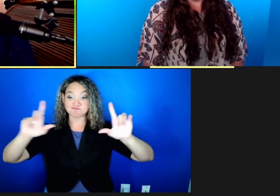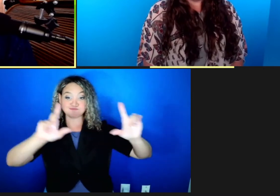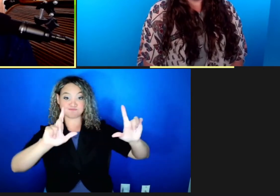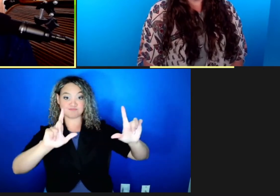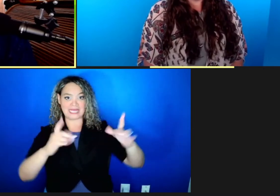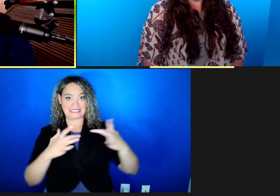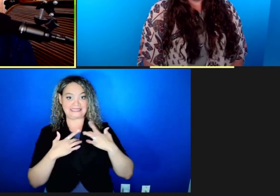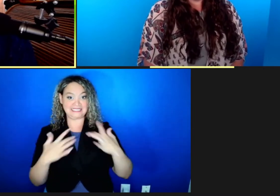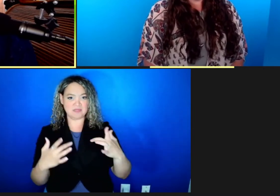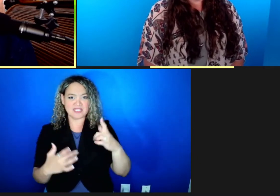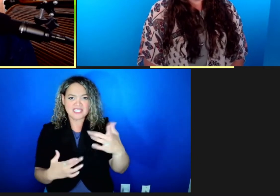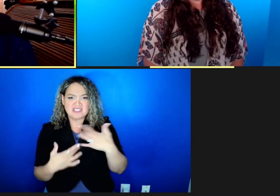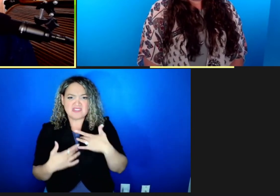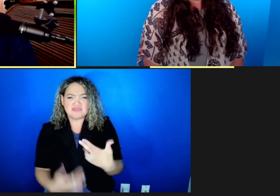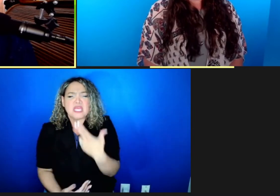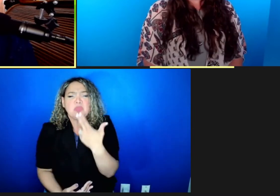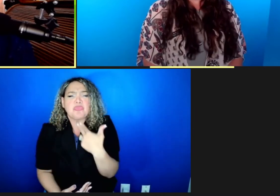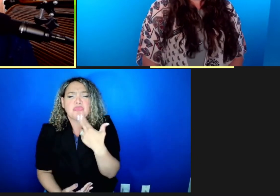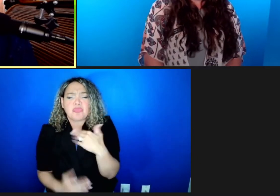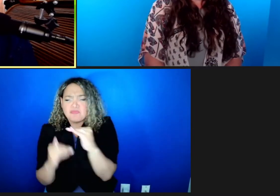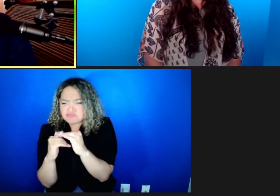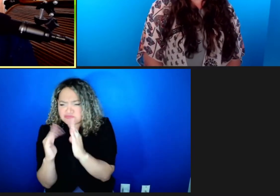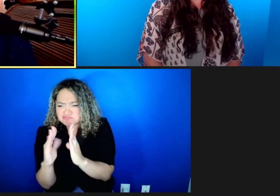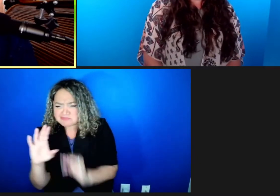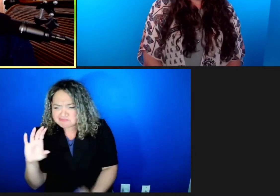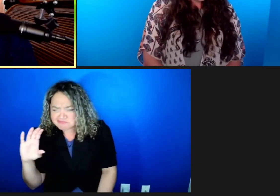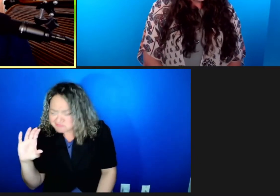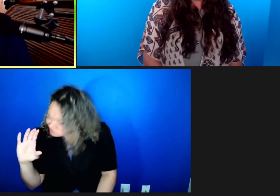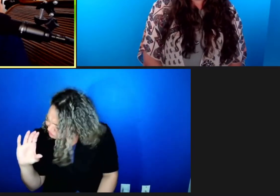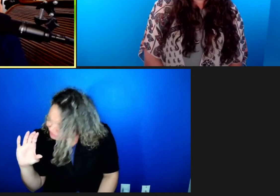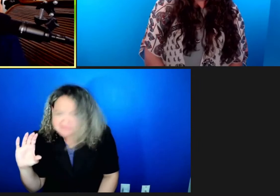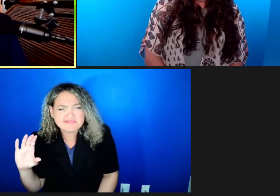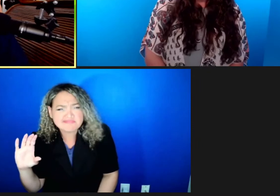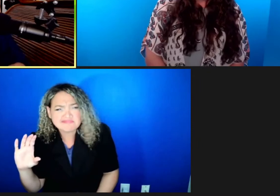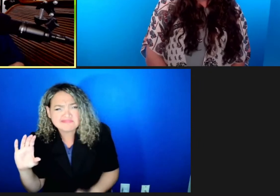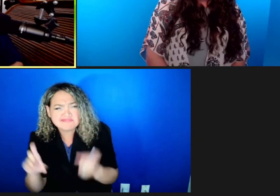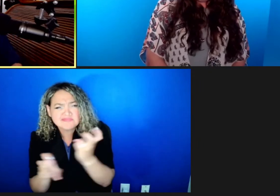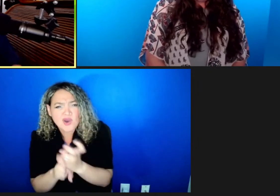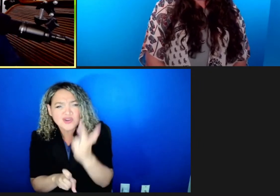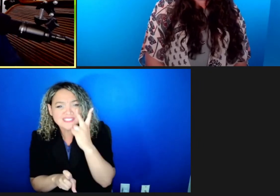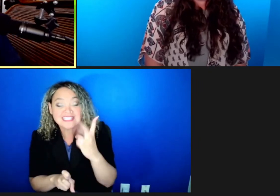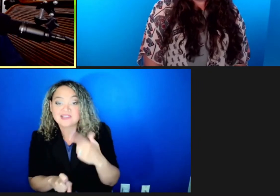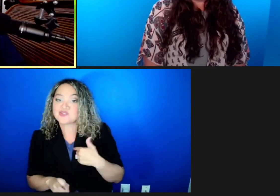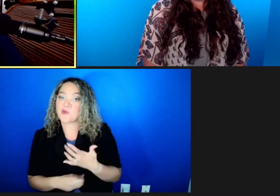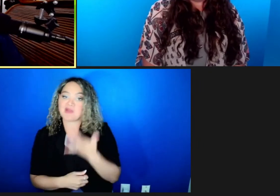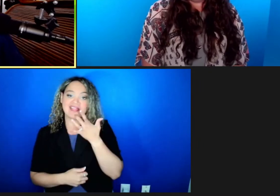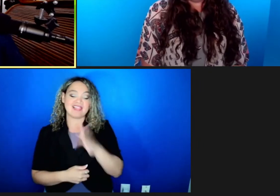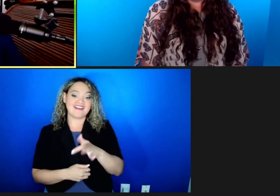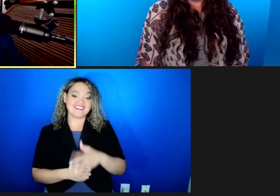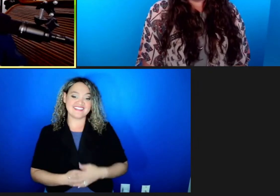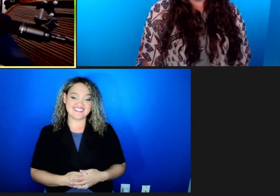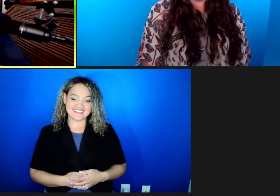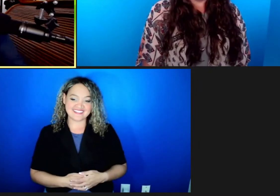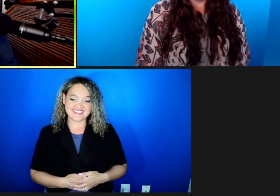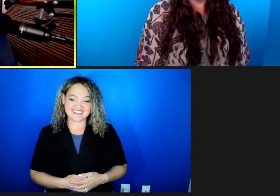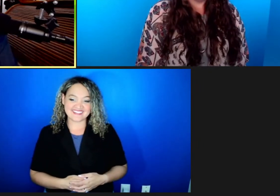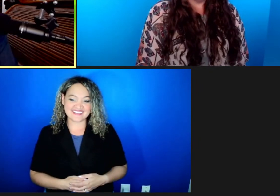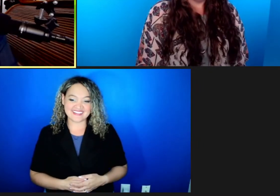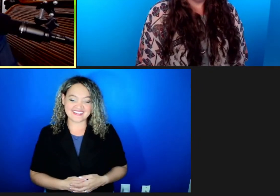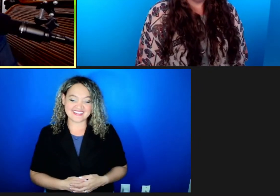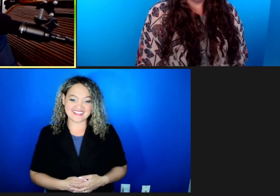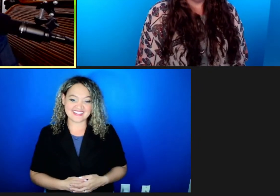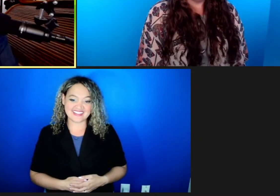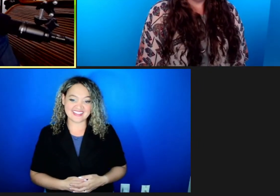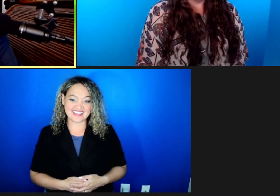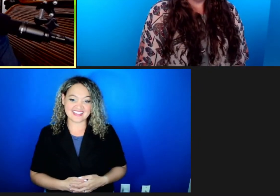there's a little tiny square down at the bottom, and it's so hard. So we are blessed for that. We have